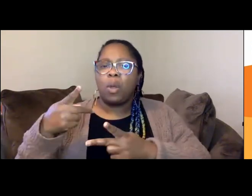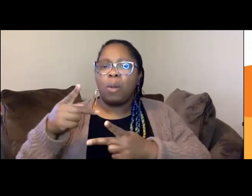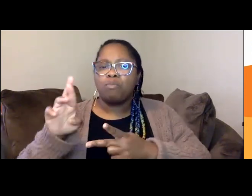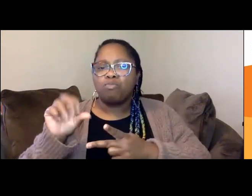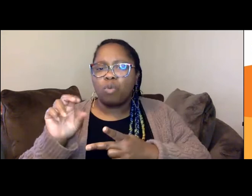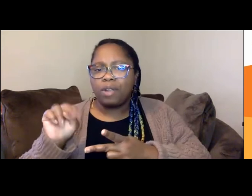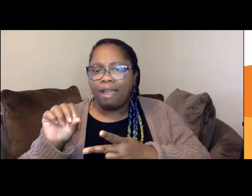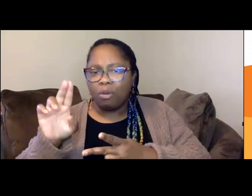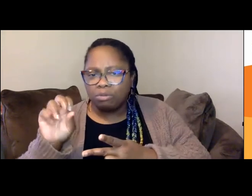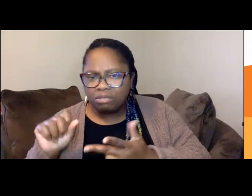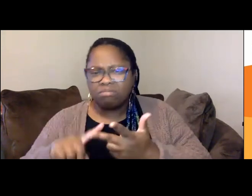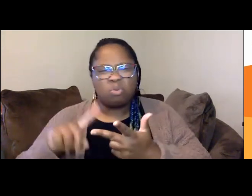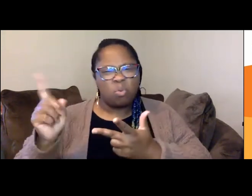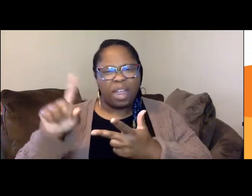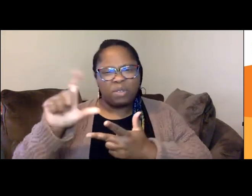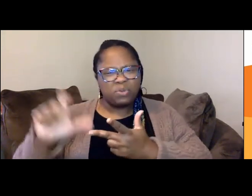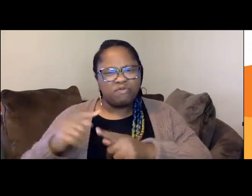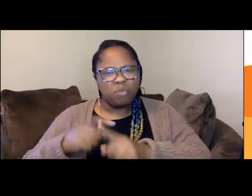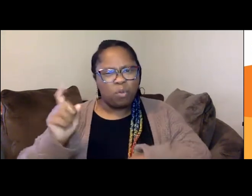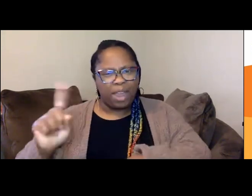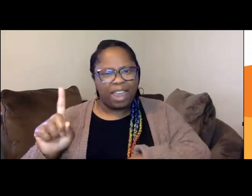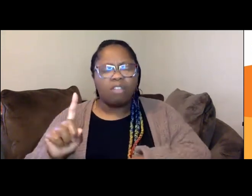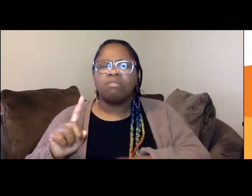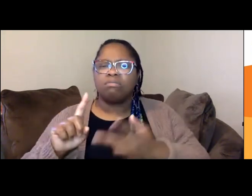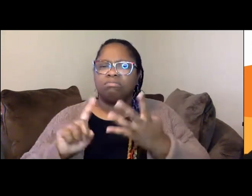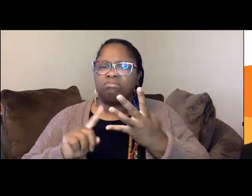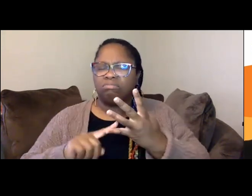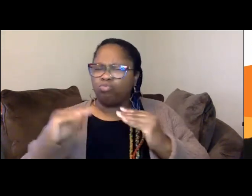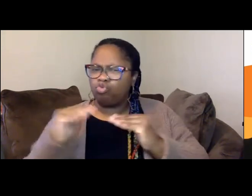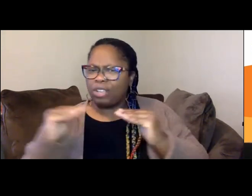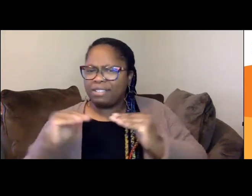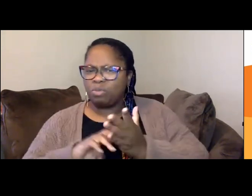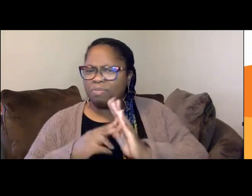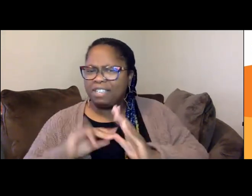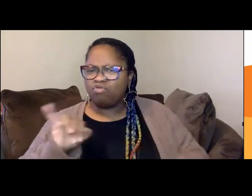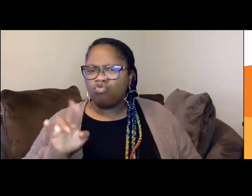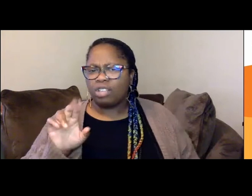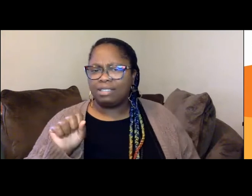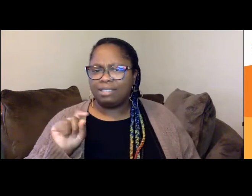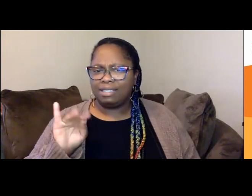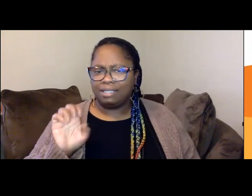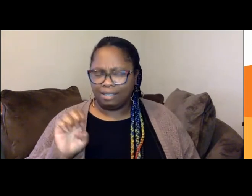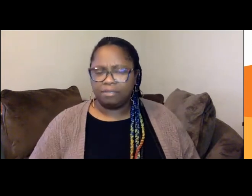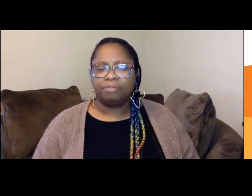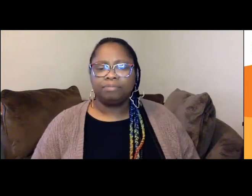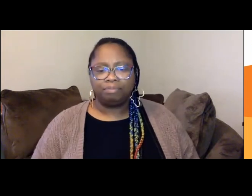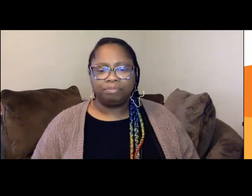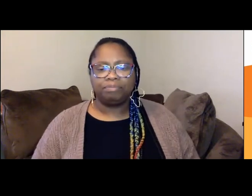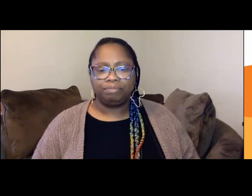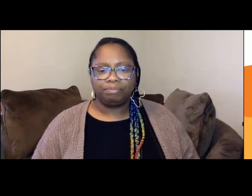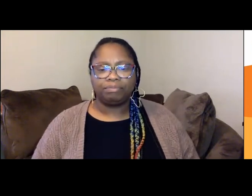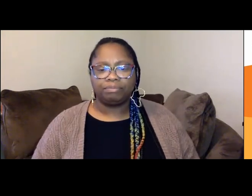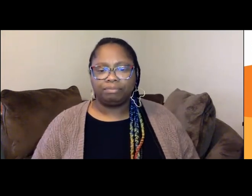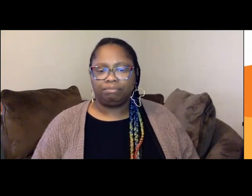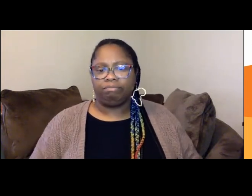today, and what justice means to you. Any reflections on justice? So seeing so many